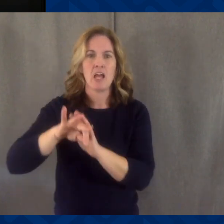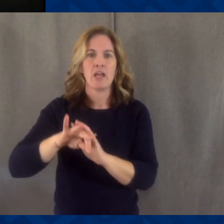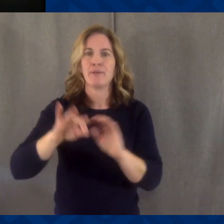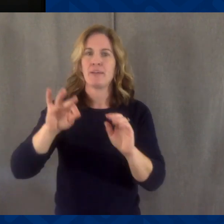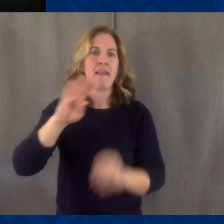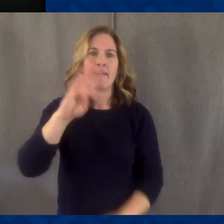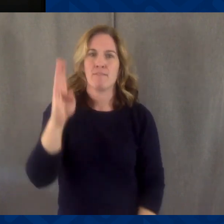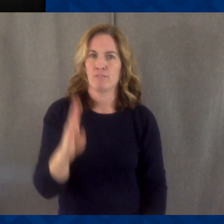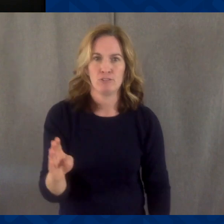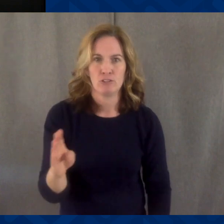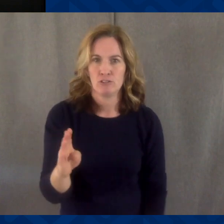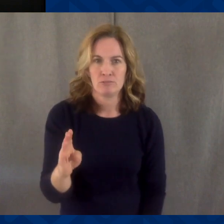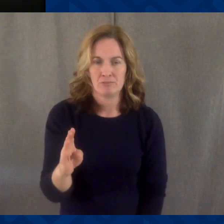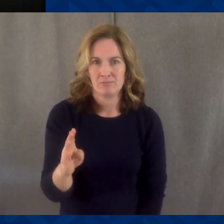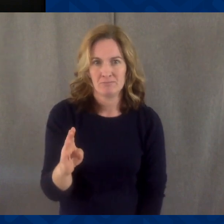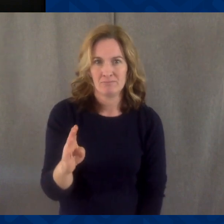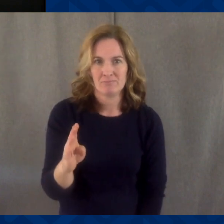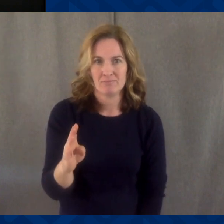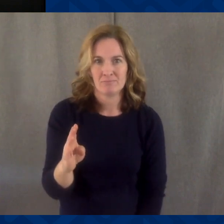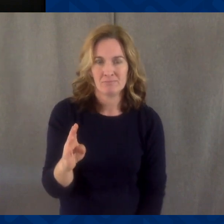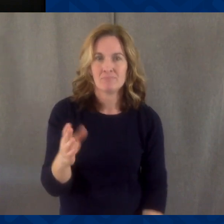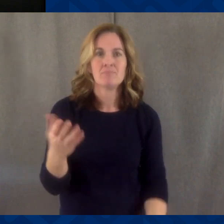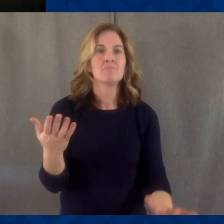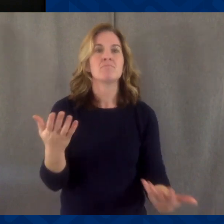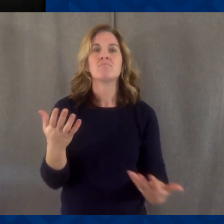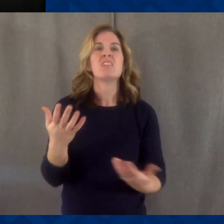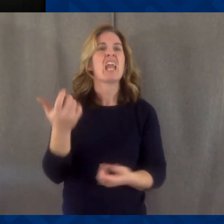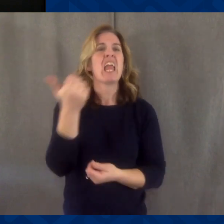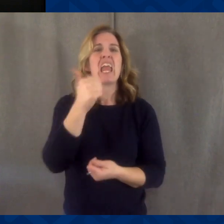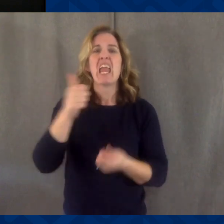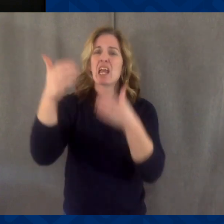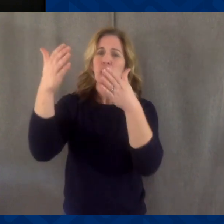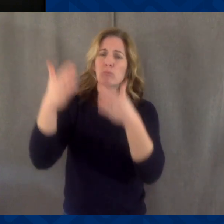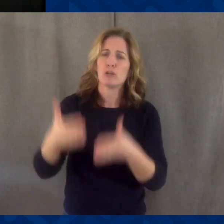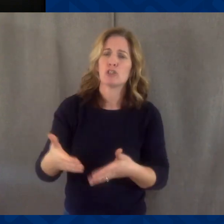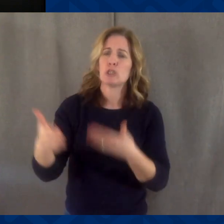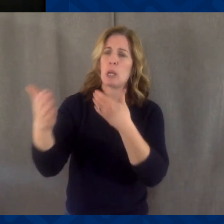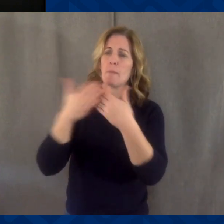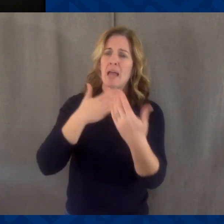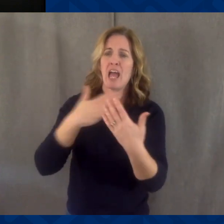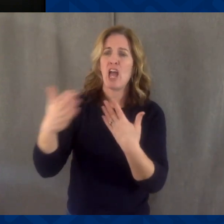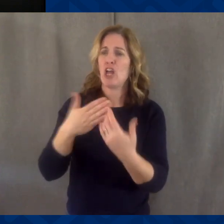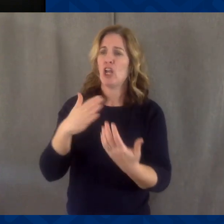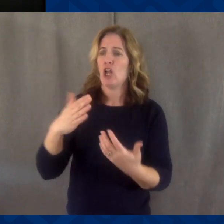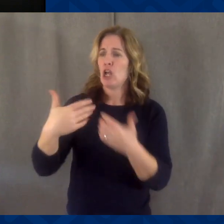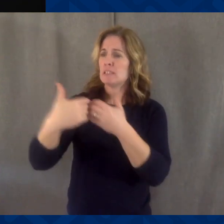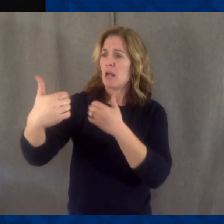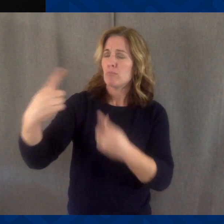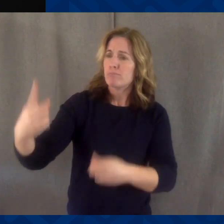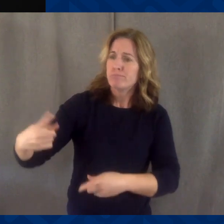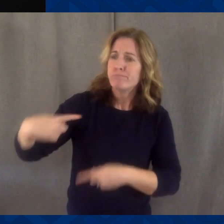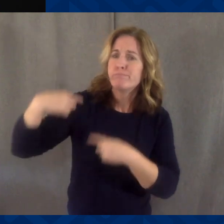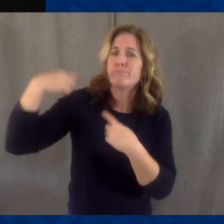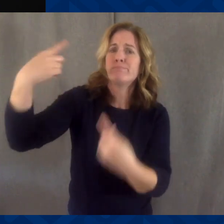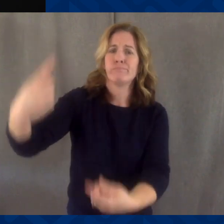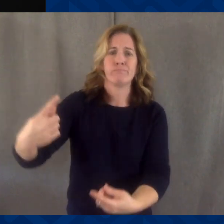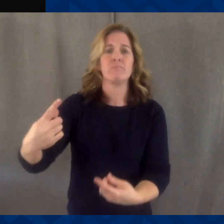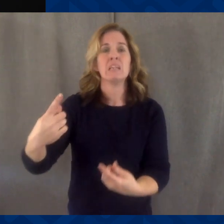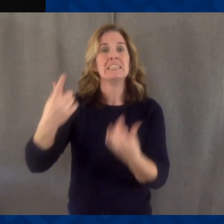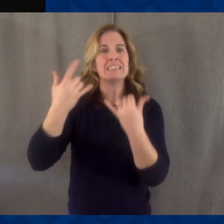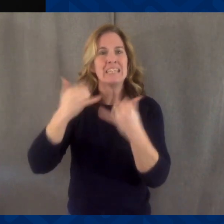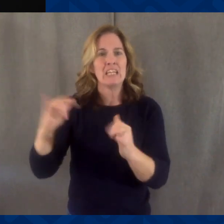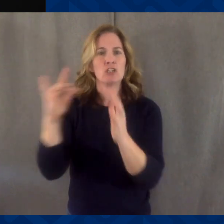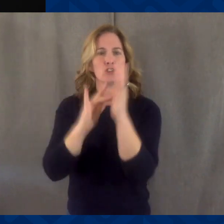is no one so far gone that they cannot be reached with the love of God. And this is good news. This is good